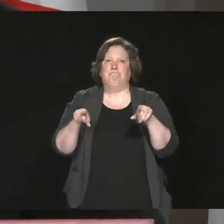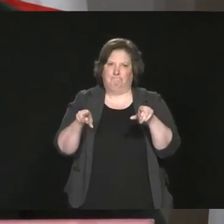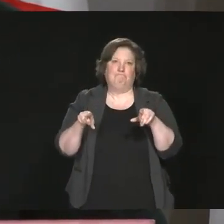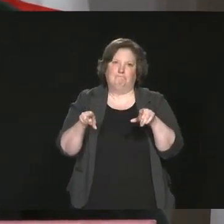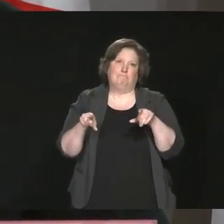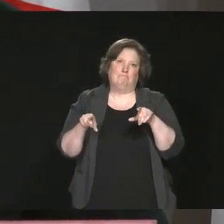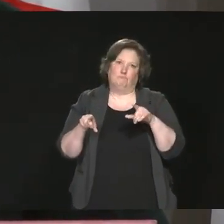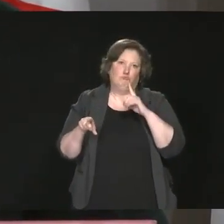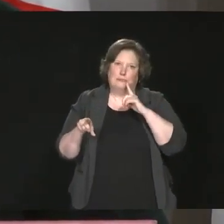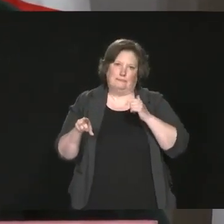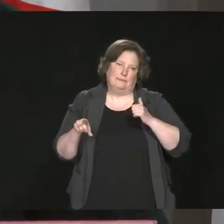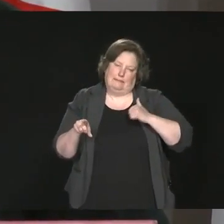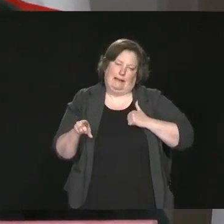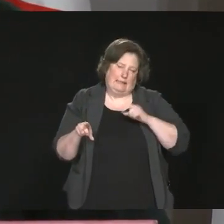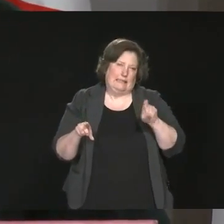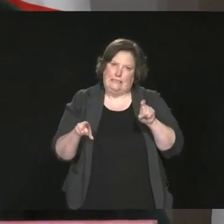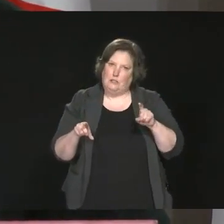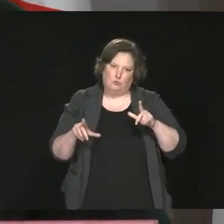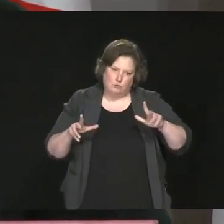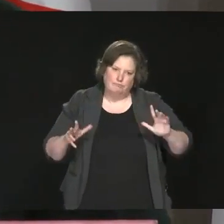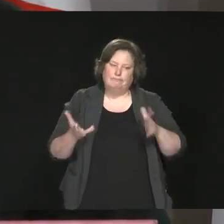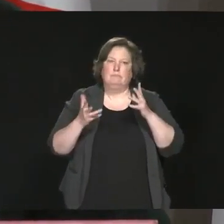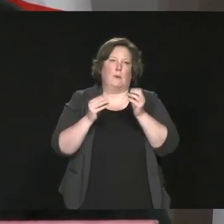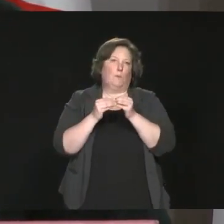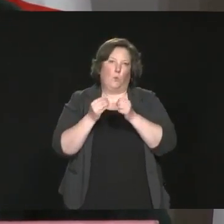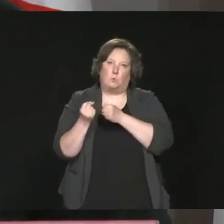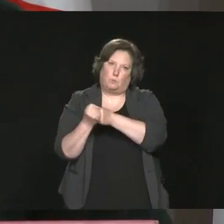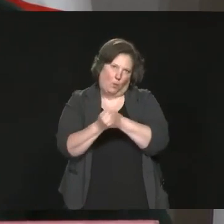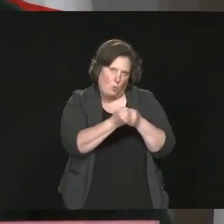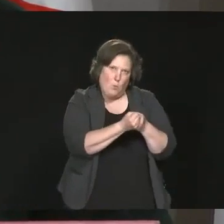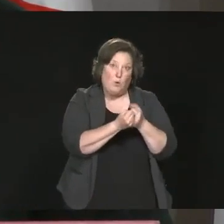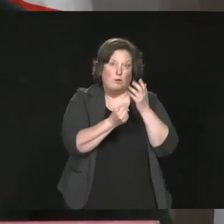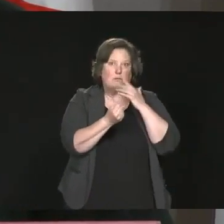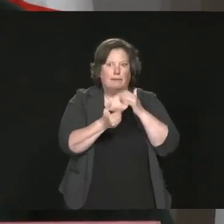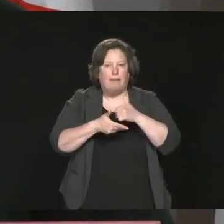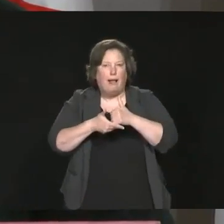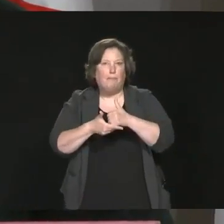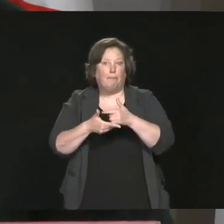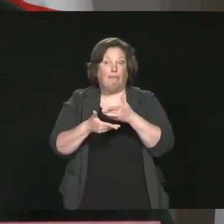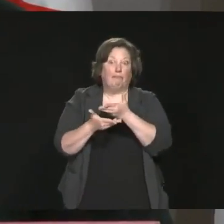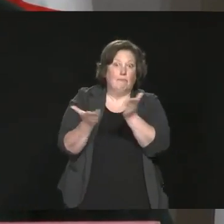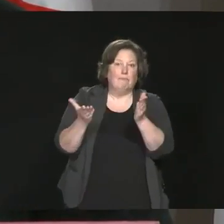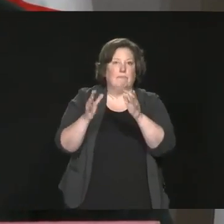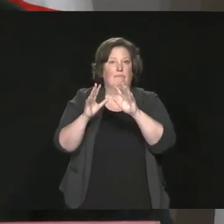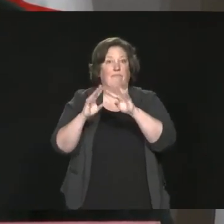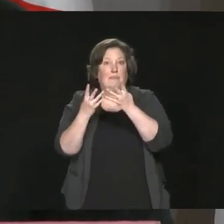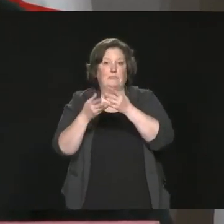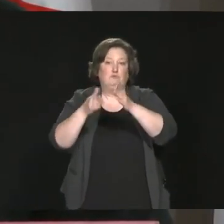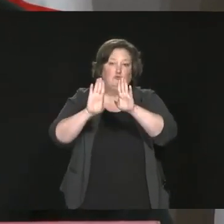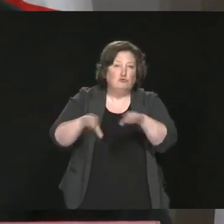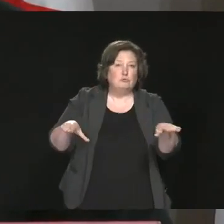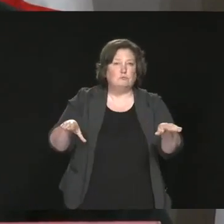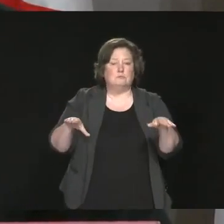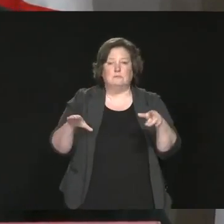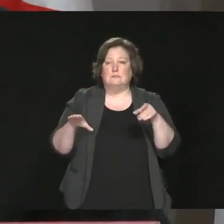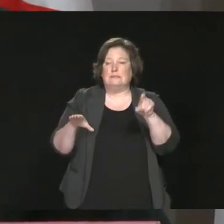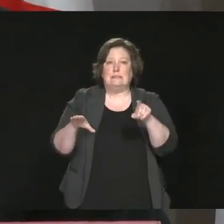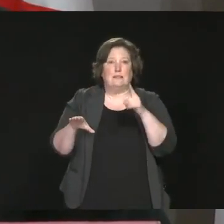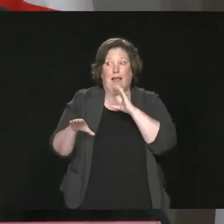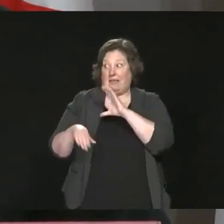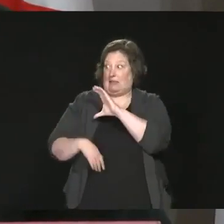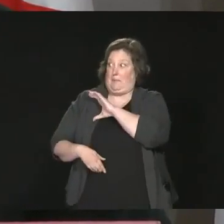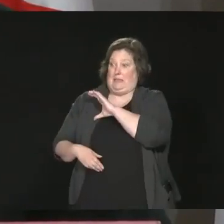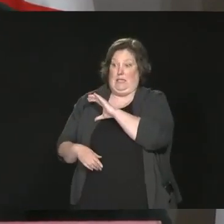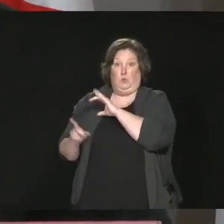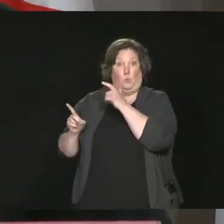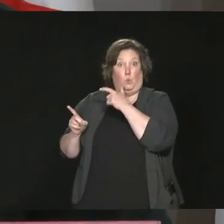them support and helping their kids be successful, their communities be safer, and we have to ensure that the police that are there to serve and protect